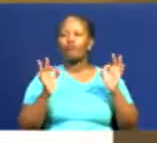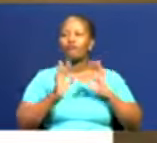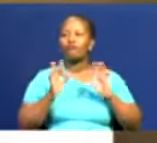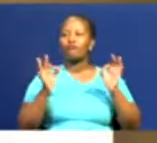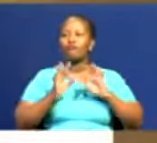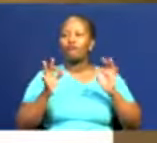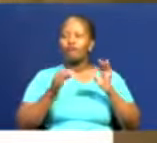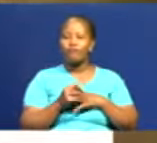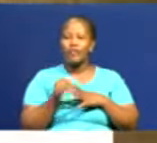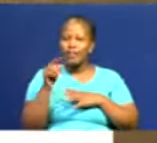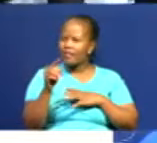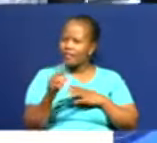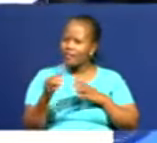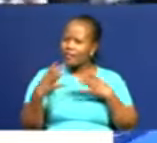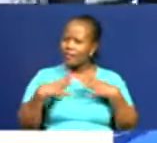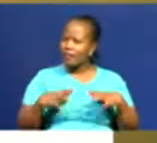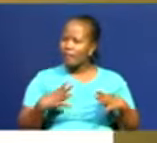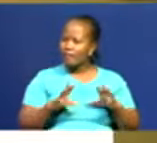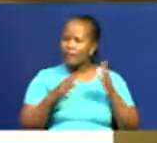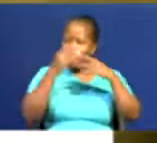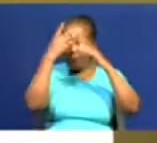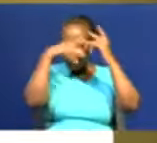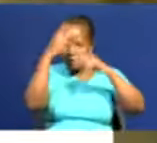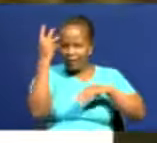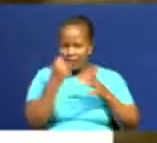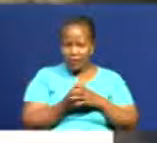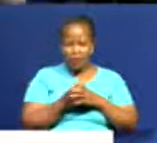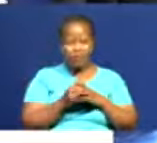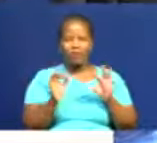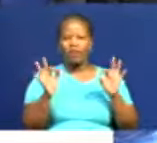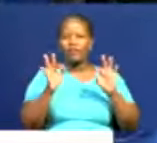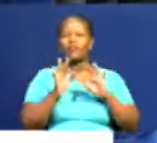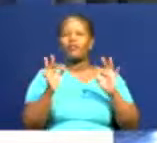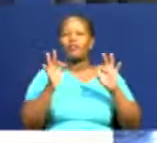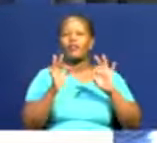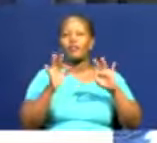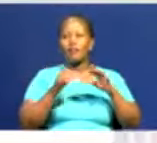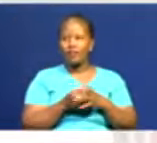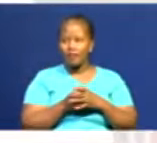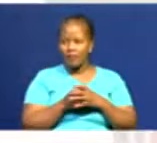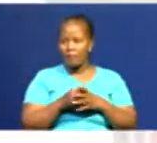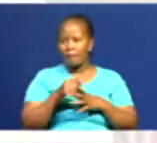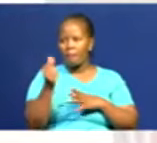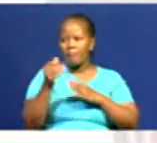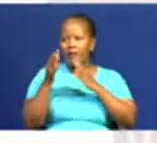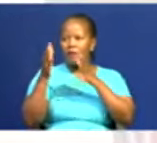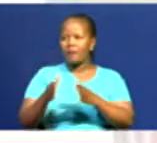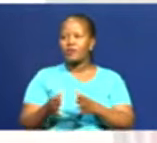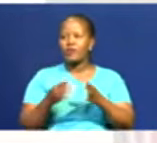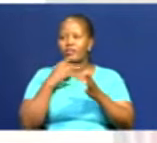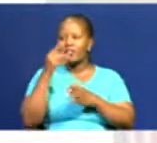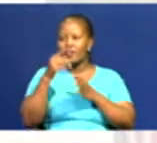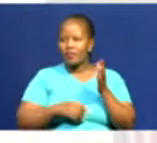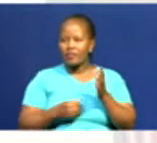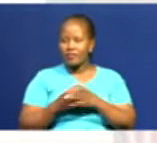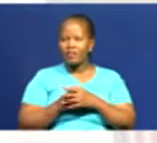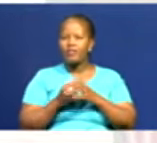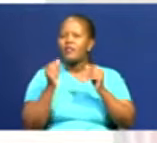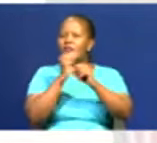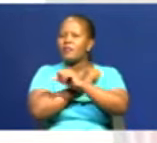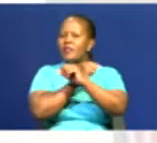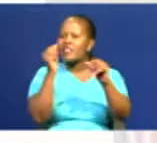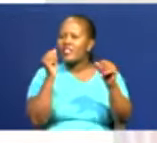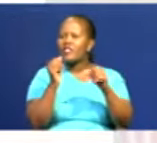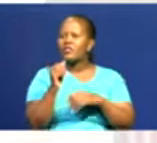really professional. It's really something out of this world. Michael, presumably, hapo presidential security walikuwa